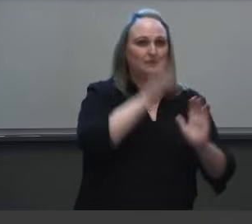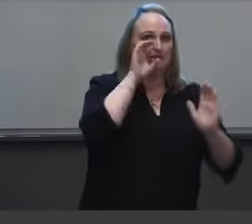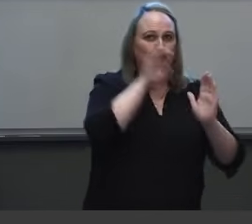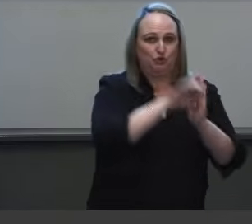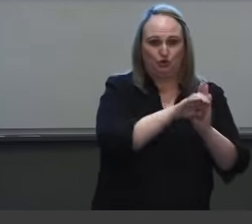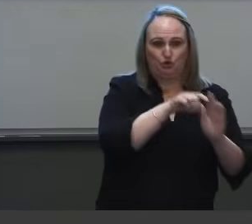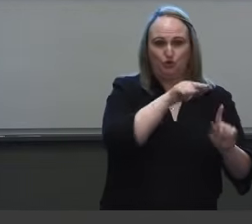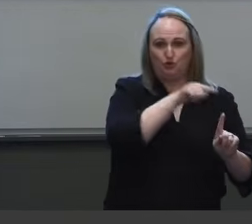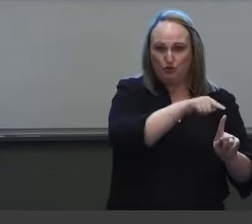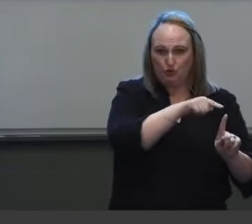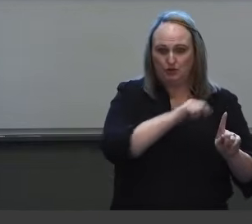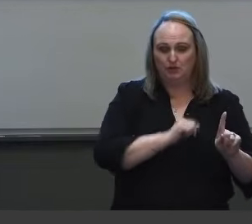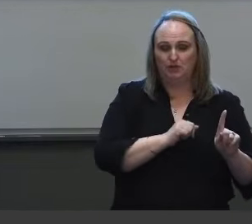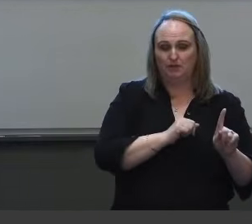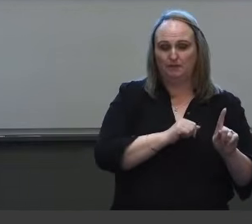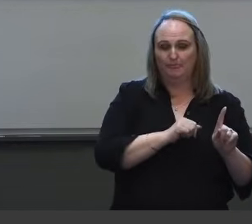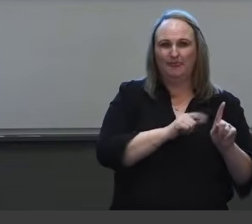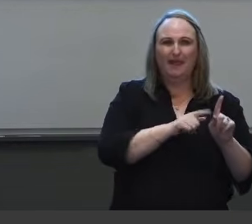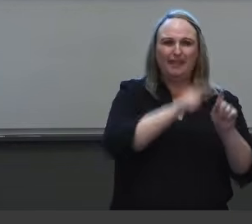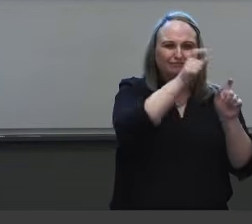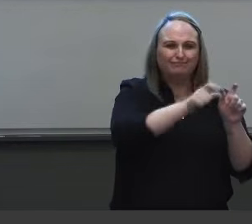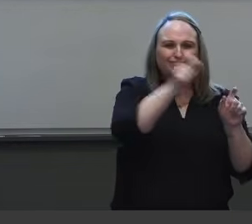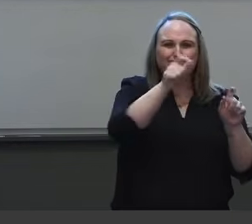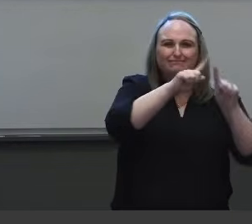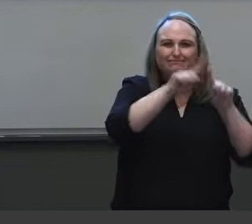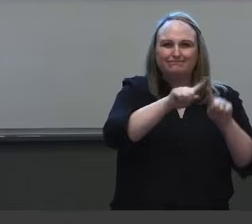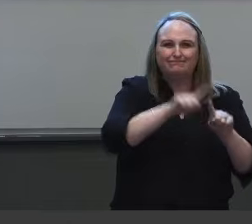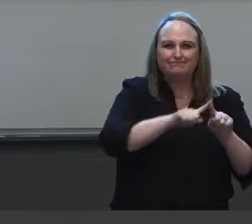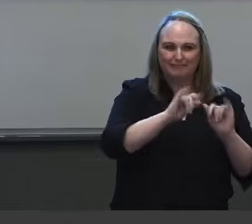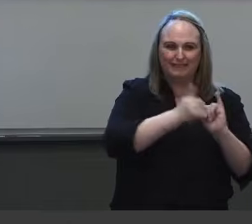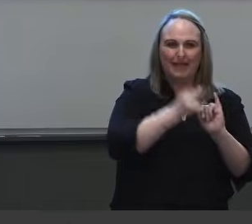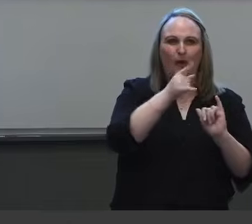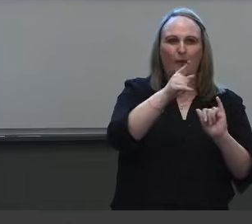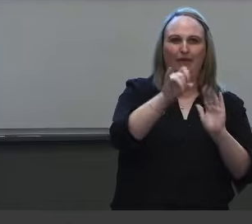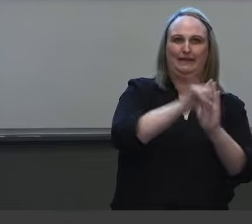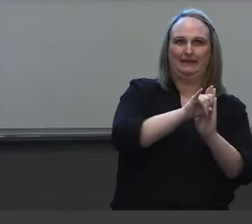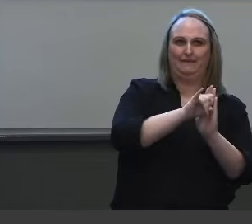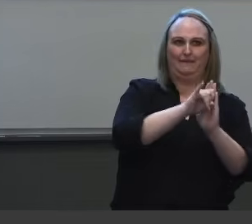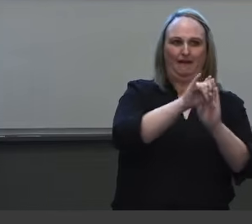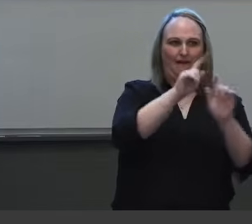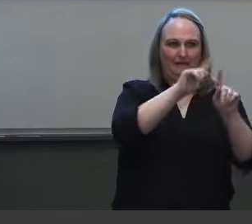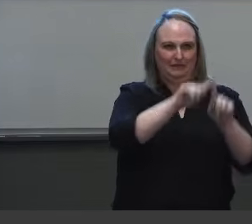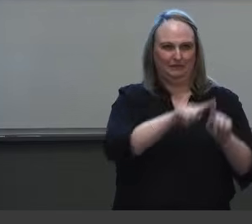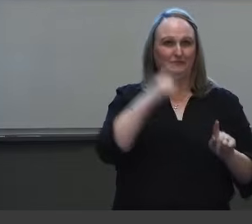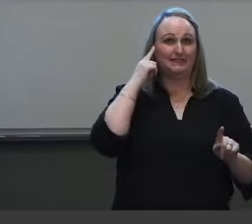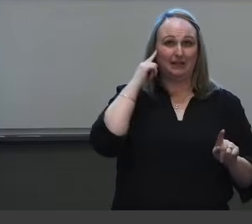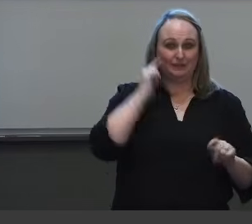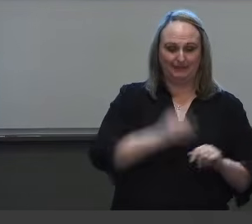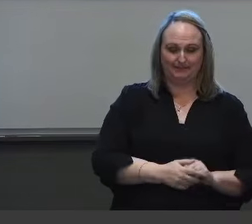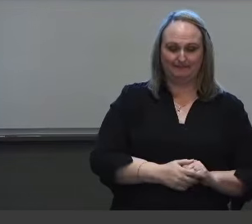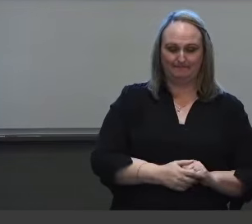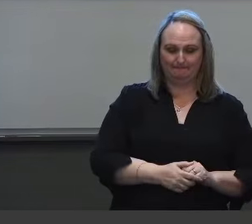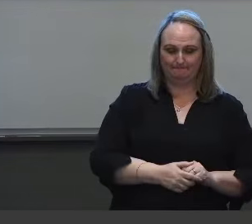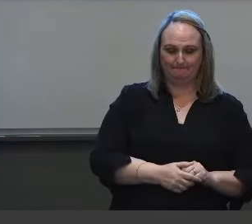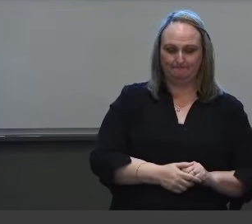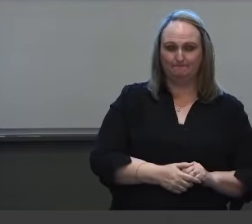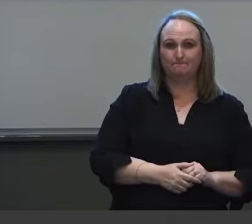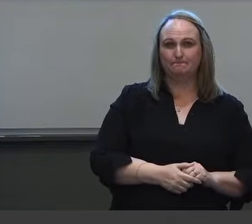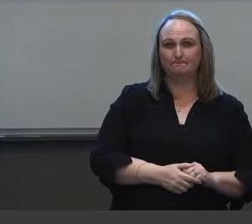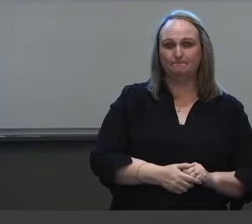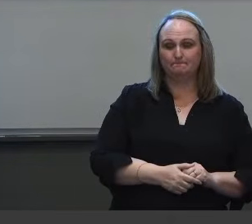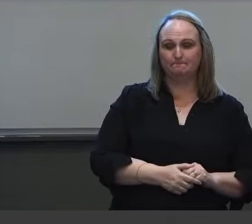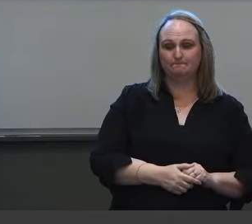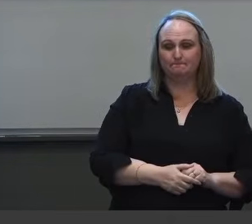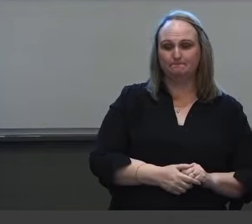that is how the AI system identifies different sounds. If you remember, I explained we